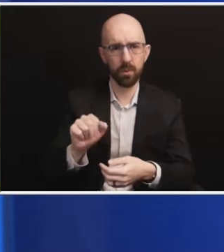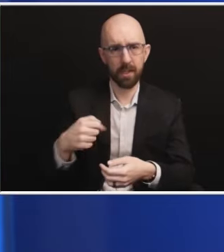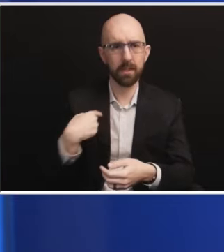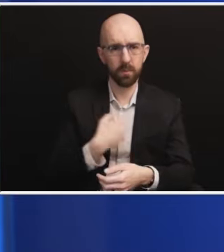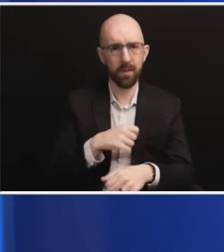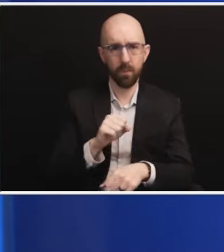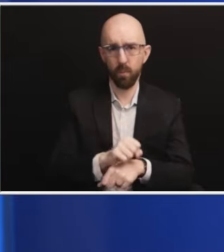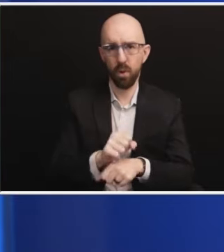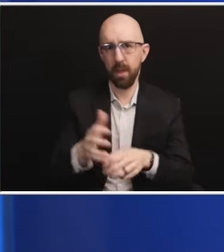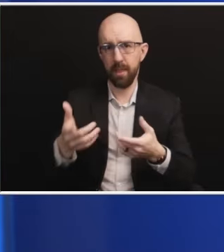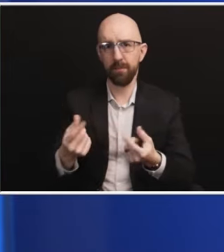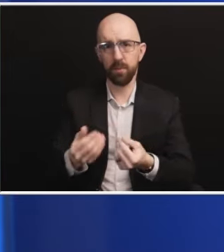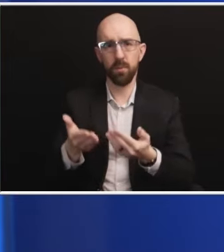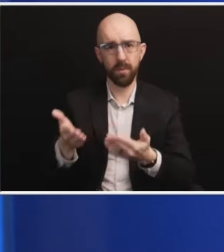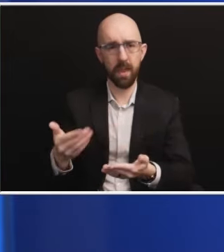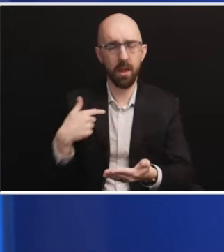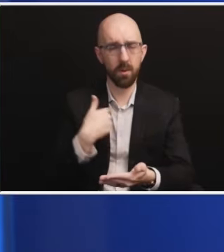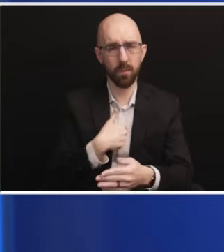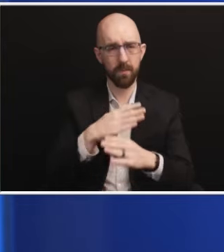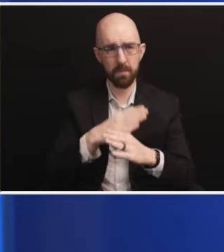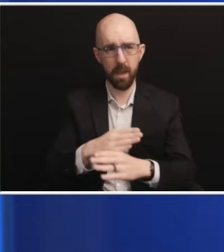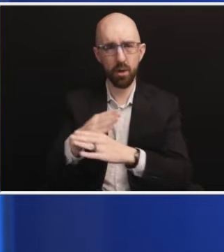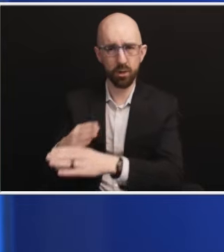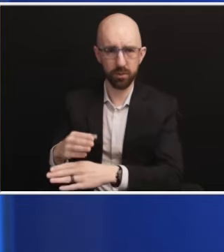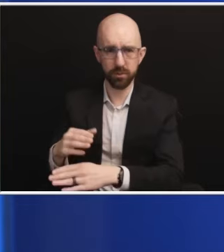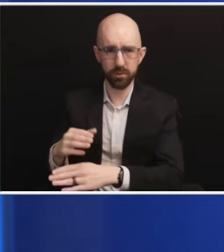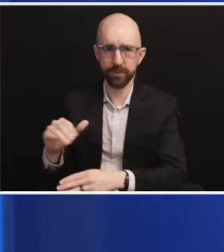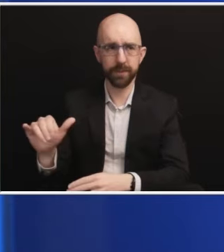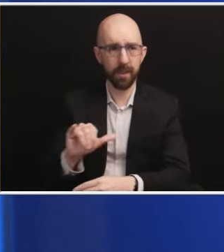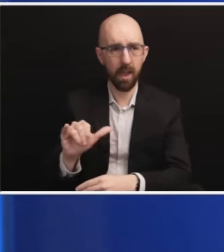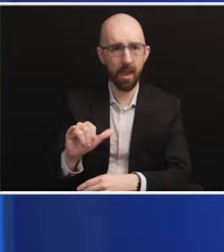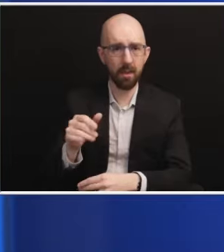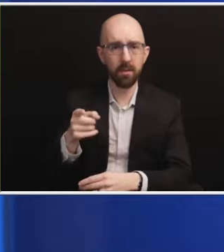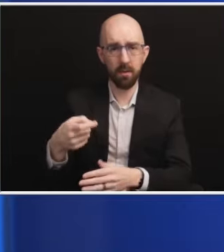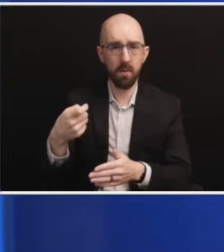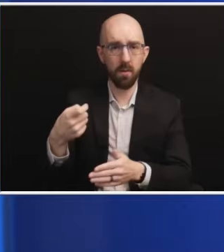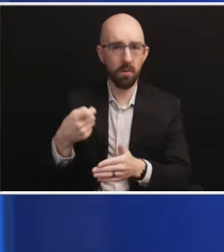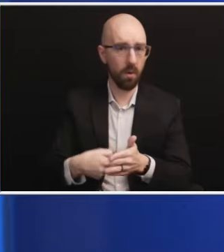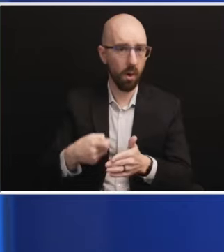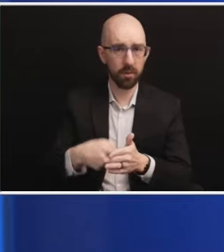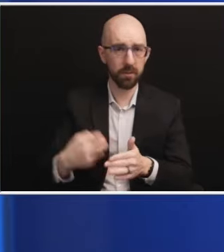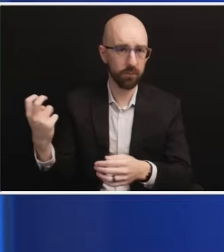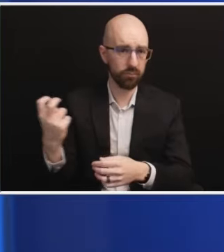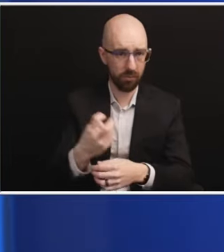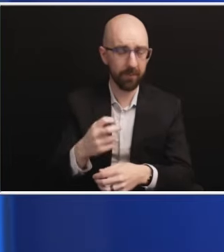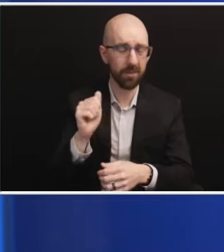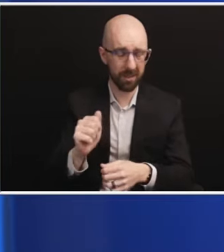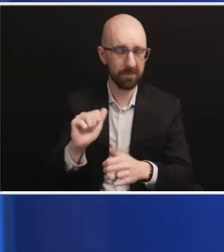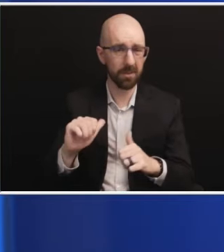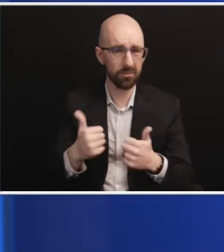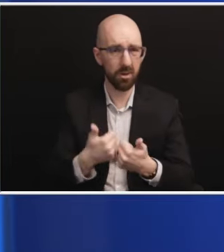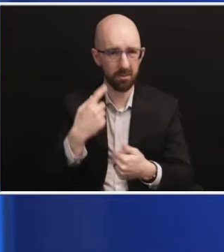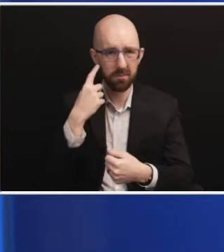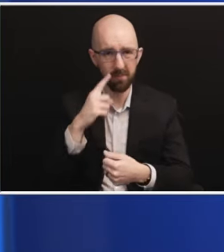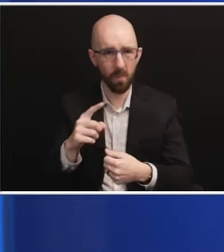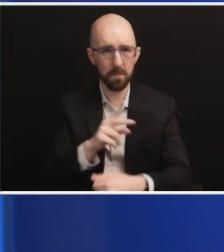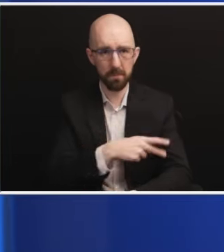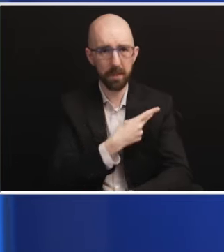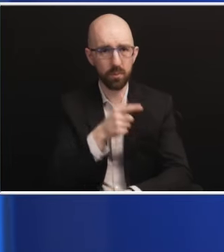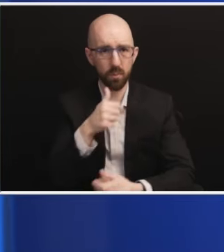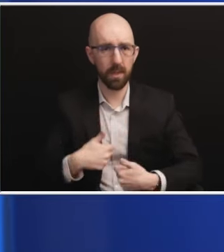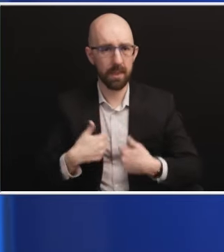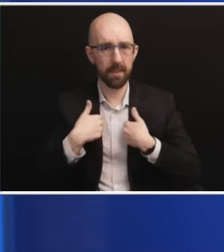We need to knock down barriers such as the cost of traveling to a center, which can be a challenge for patients who live remotely in